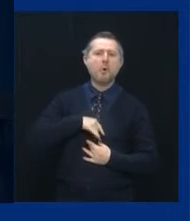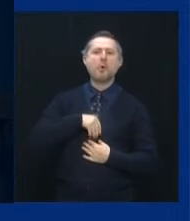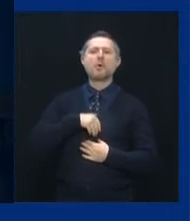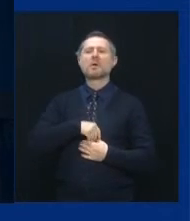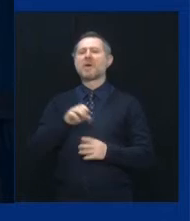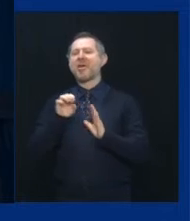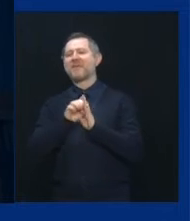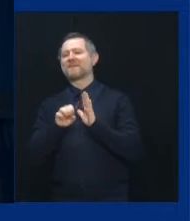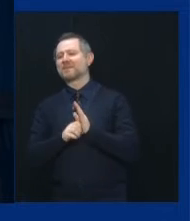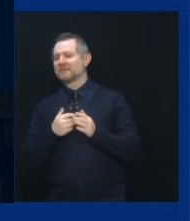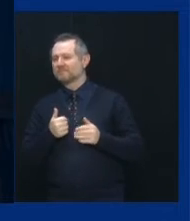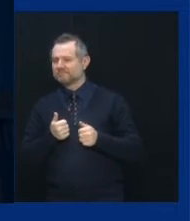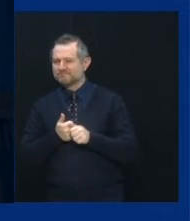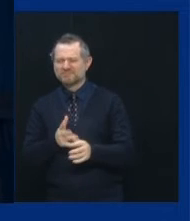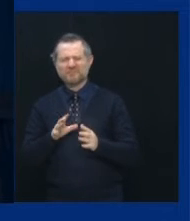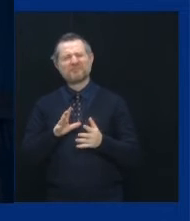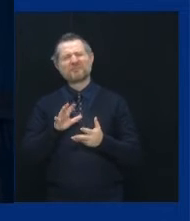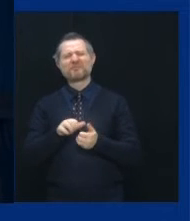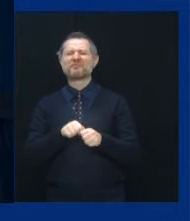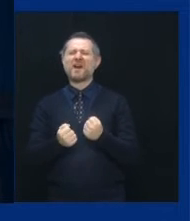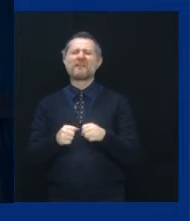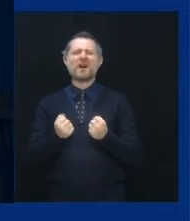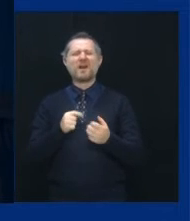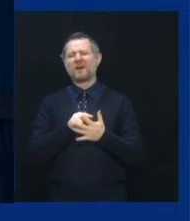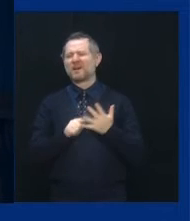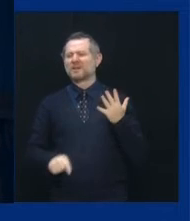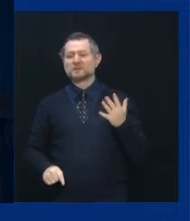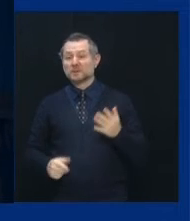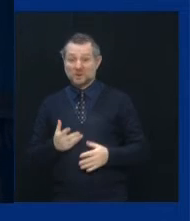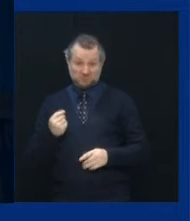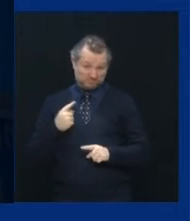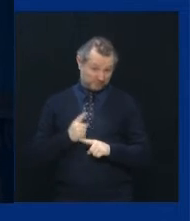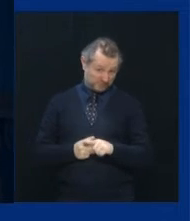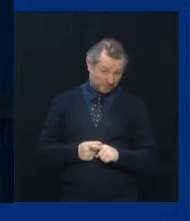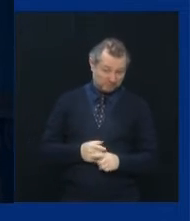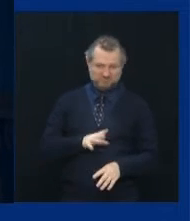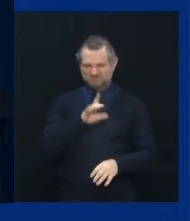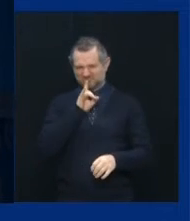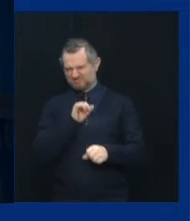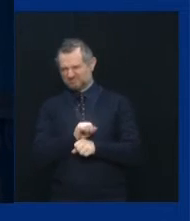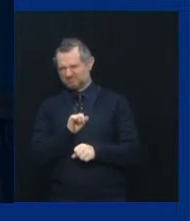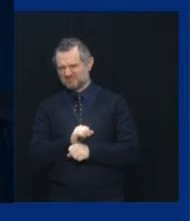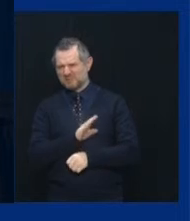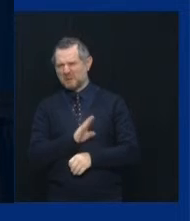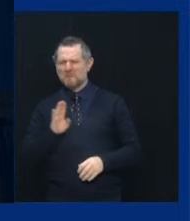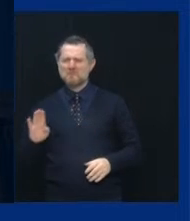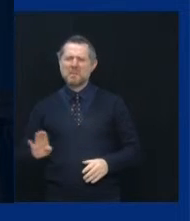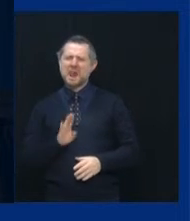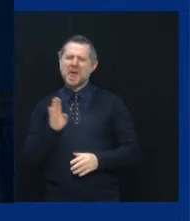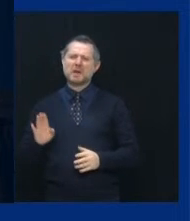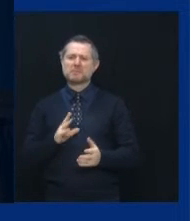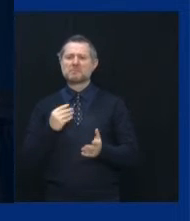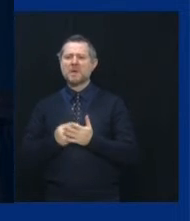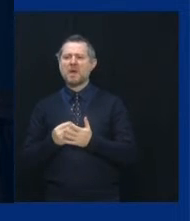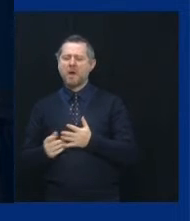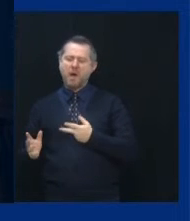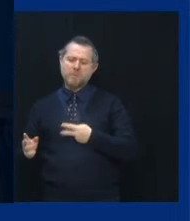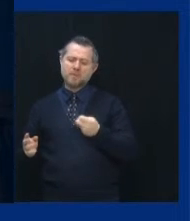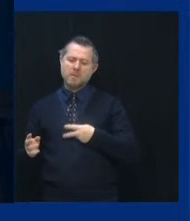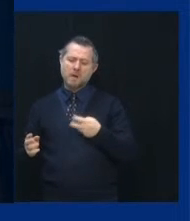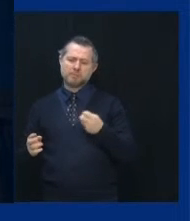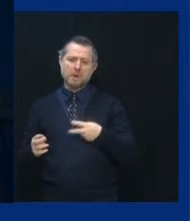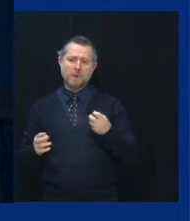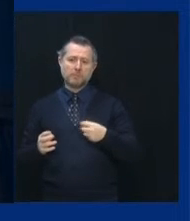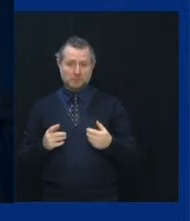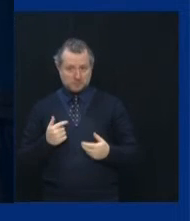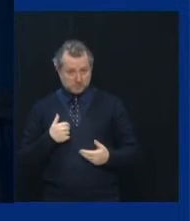violations, but they literally have taken billions of dollars from us. And that was a function of